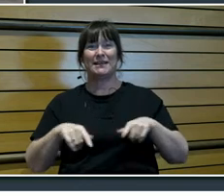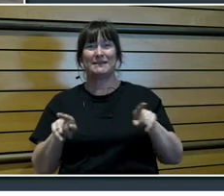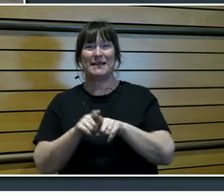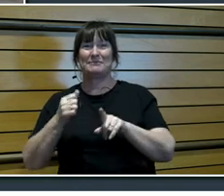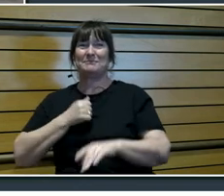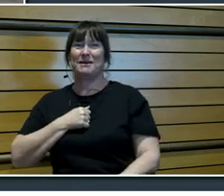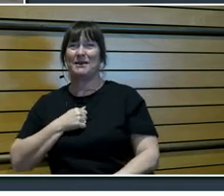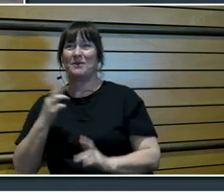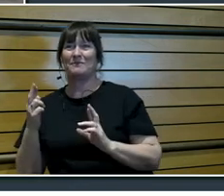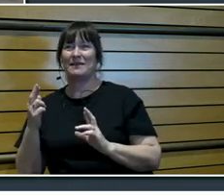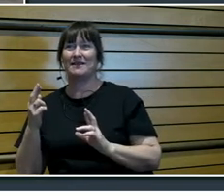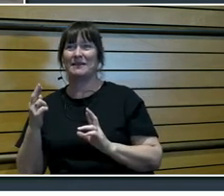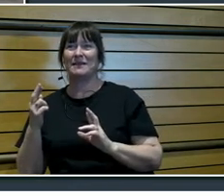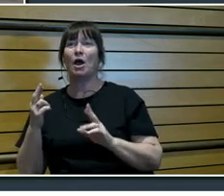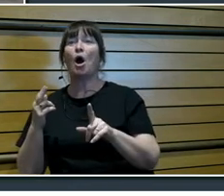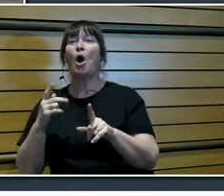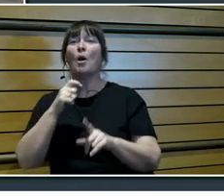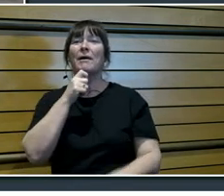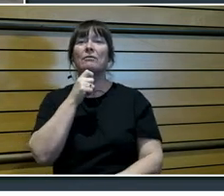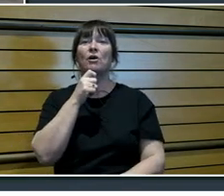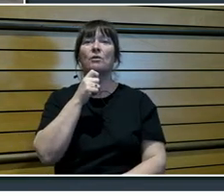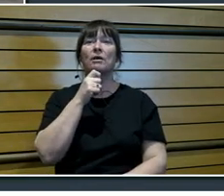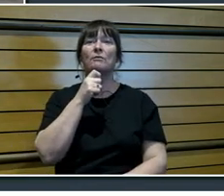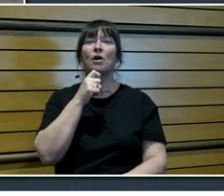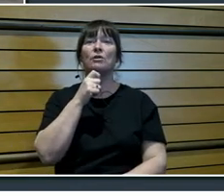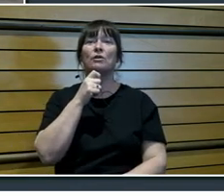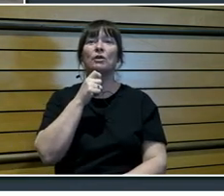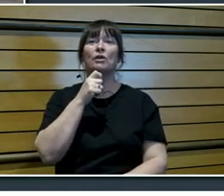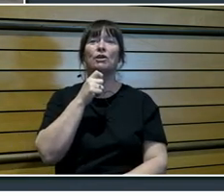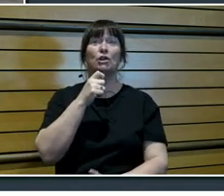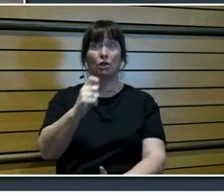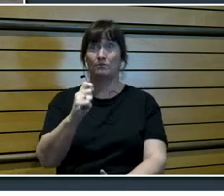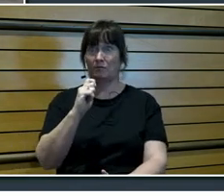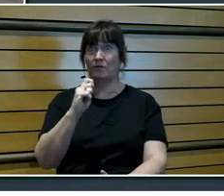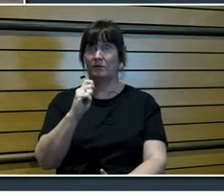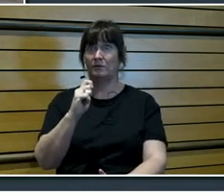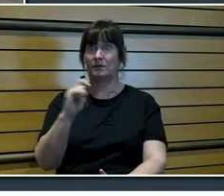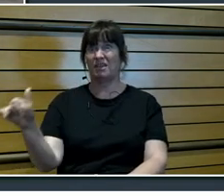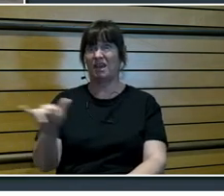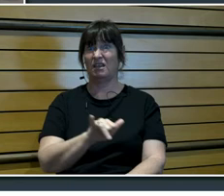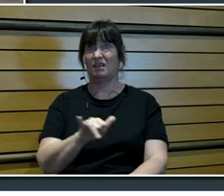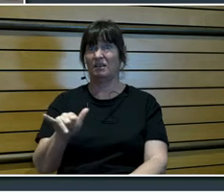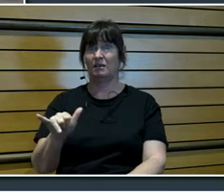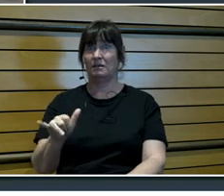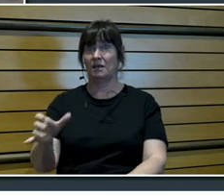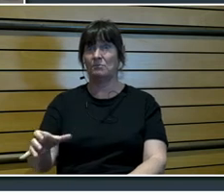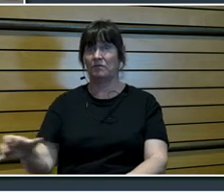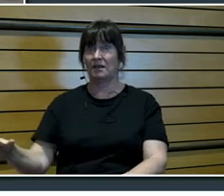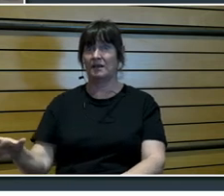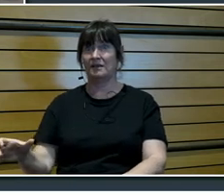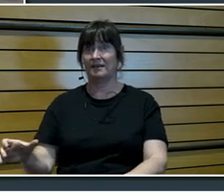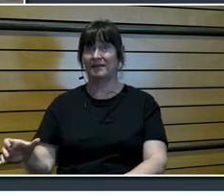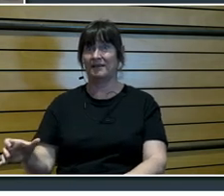my technology at home. The mic. Oh, no. Use the mic, John. Yes, please. Use the microphone. Either one. Is that movable? Yep. A bit of